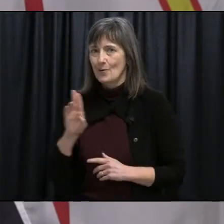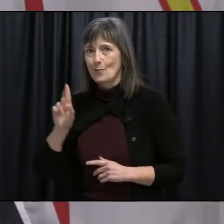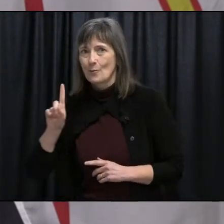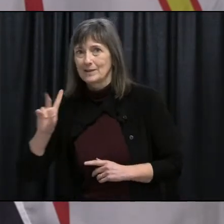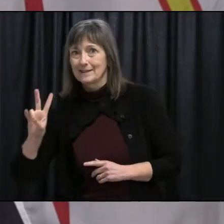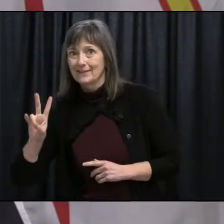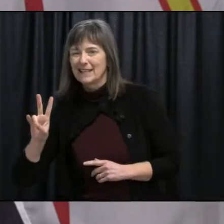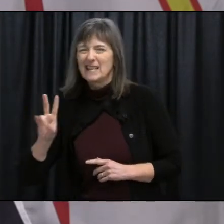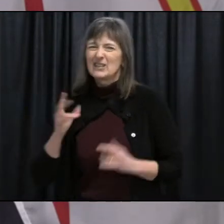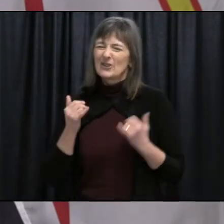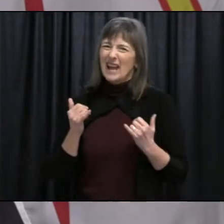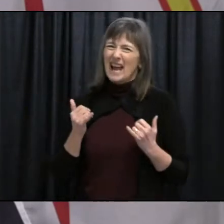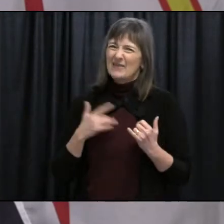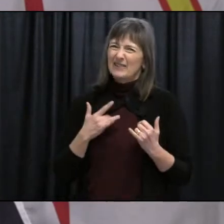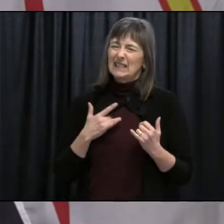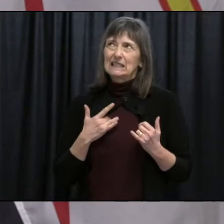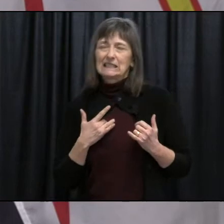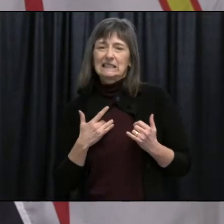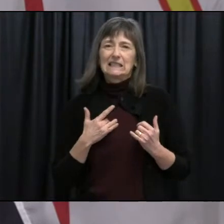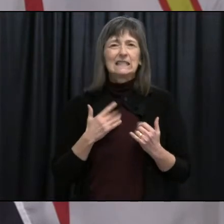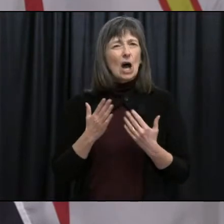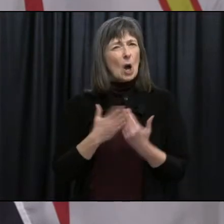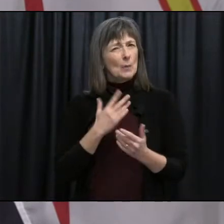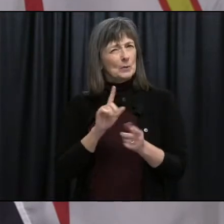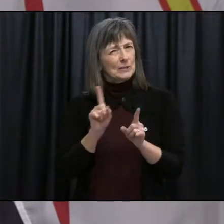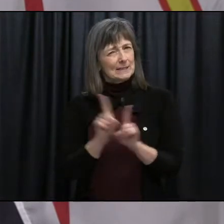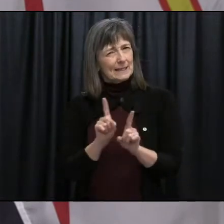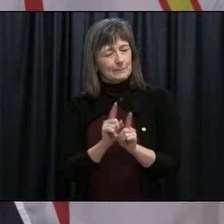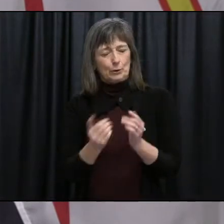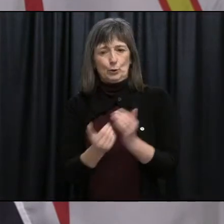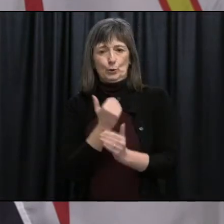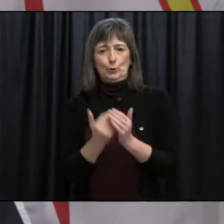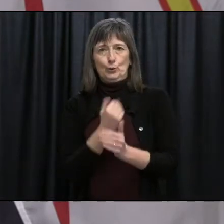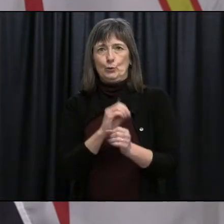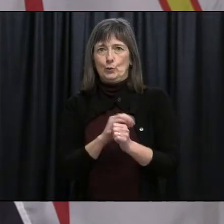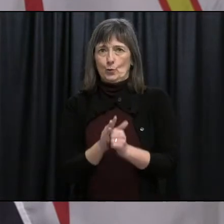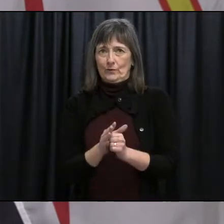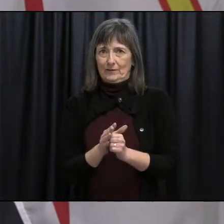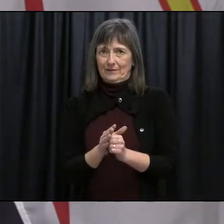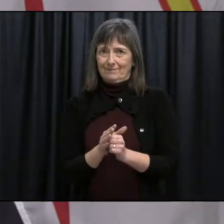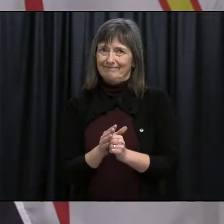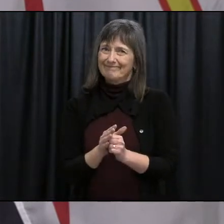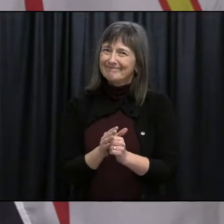it's almost like we're dealing with a new virus in some ways. So we have to be cognizant of